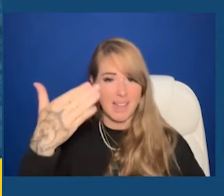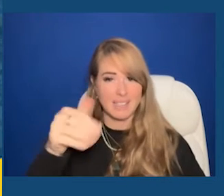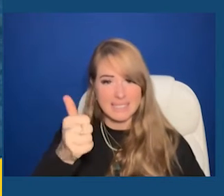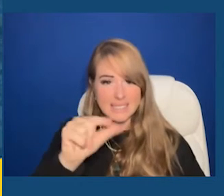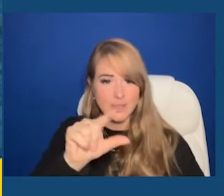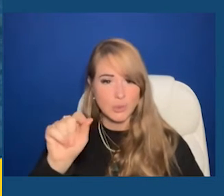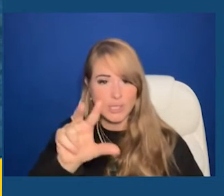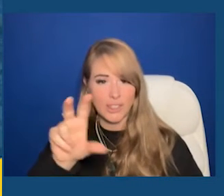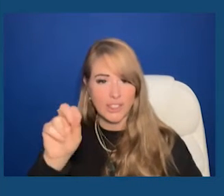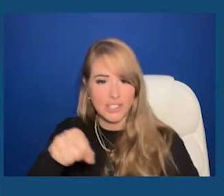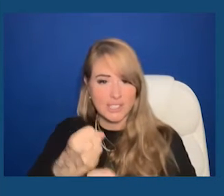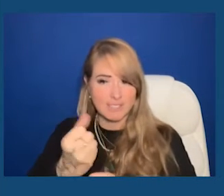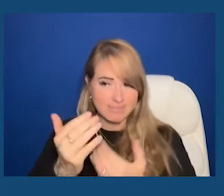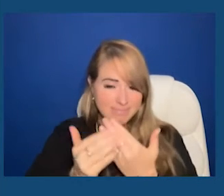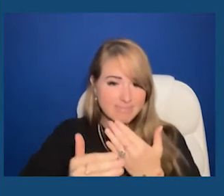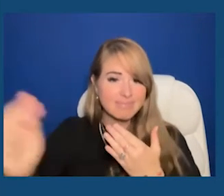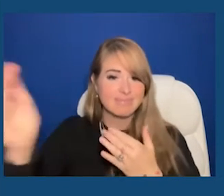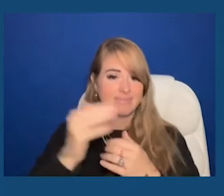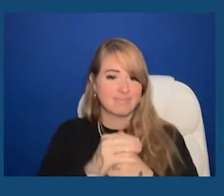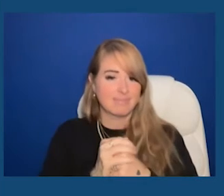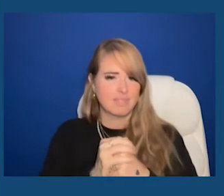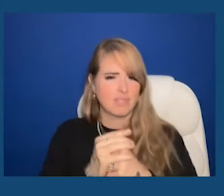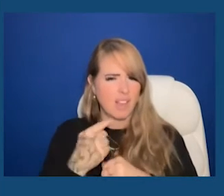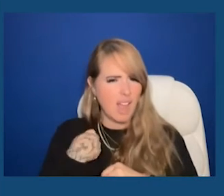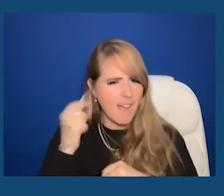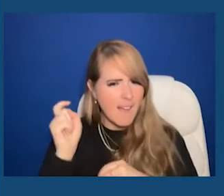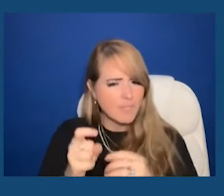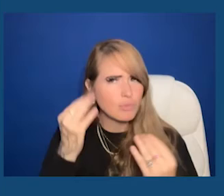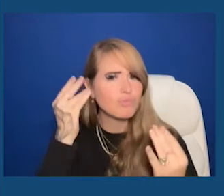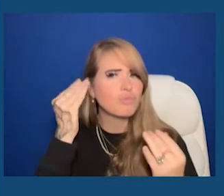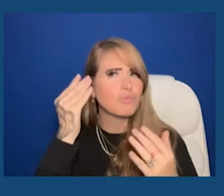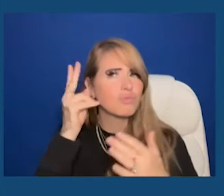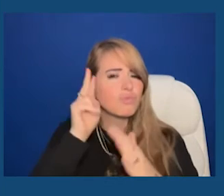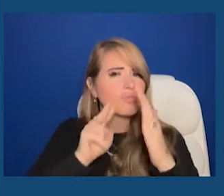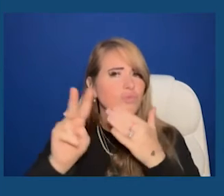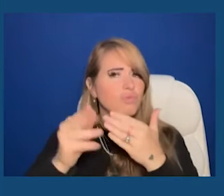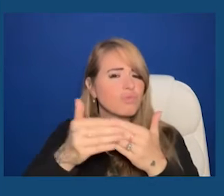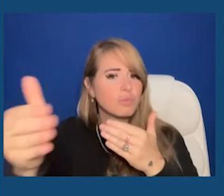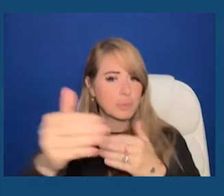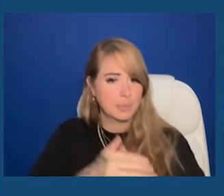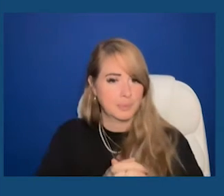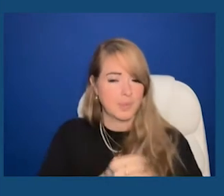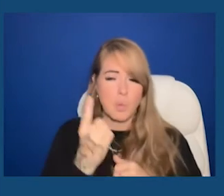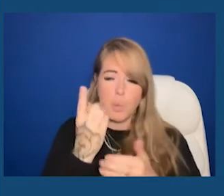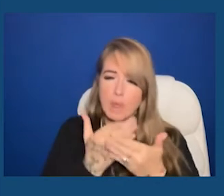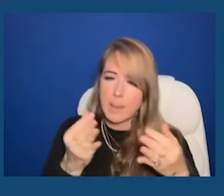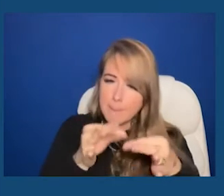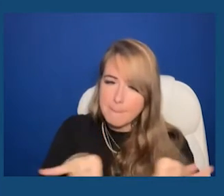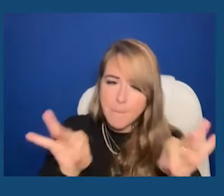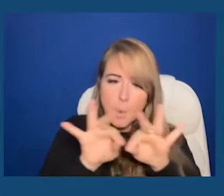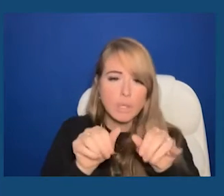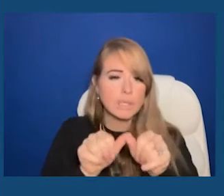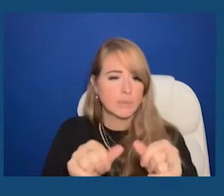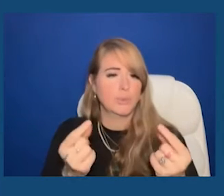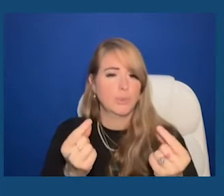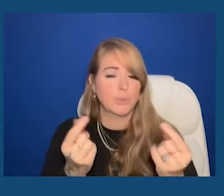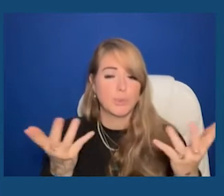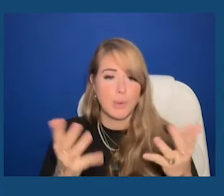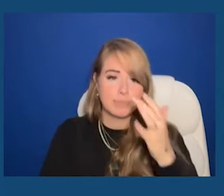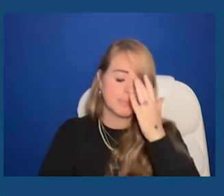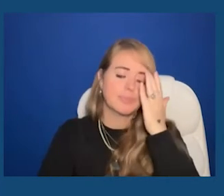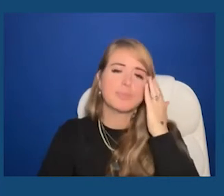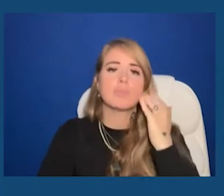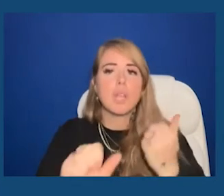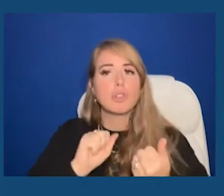ahead. That's what's required. One thing we have to continue to do is address the